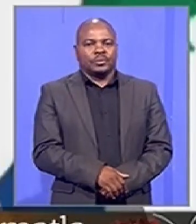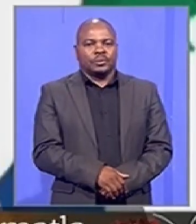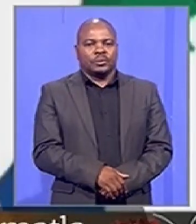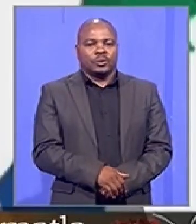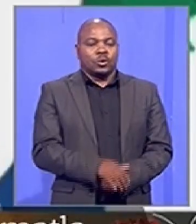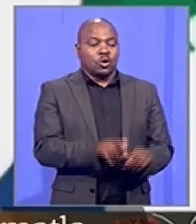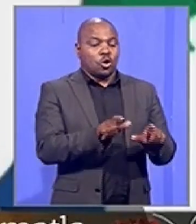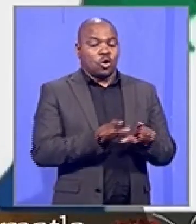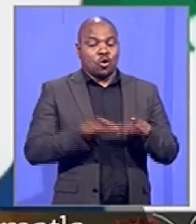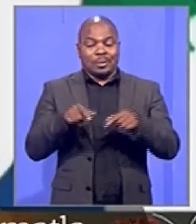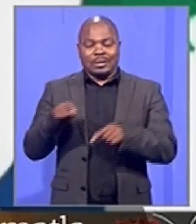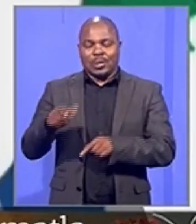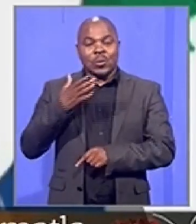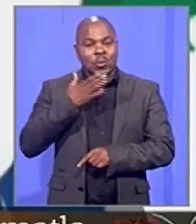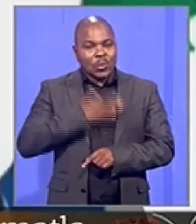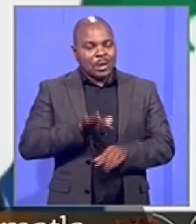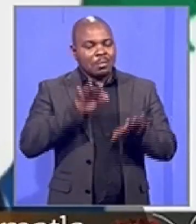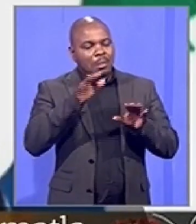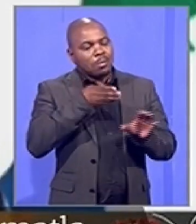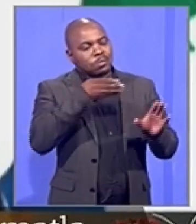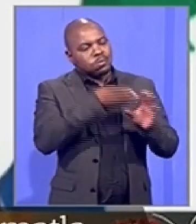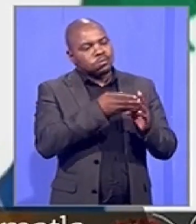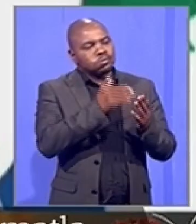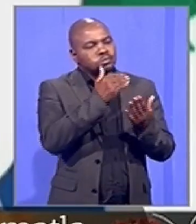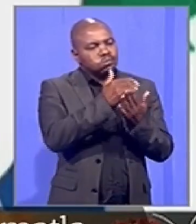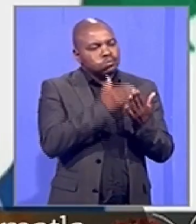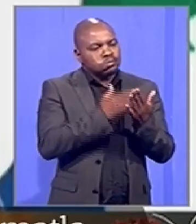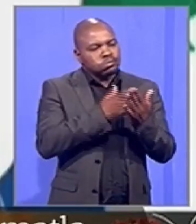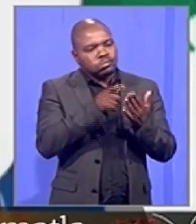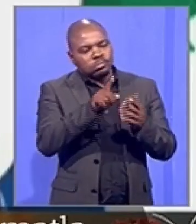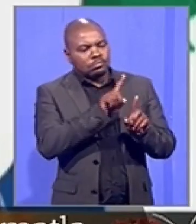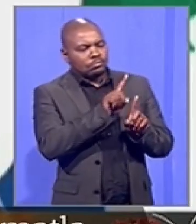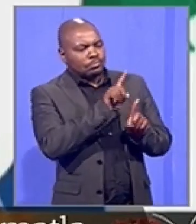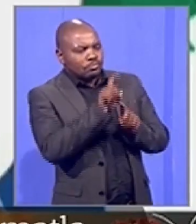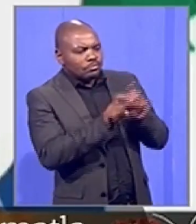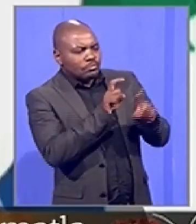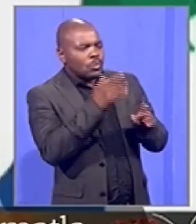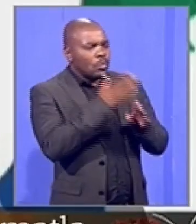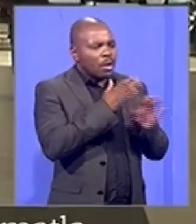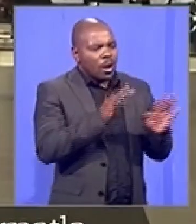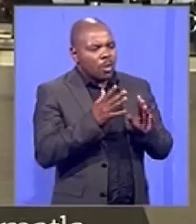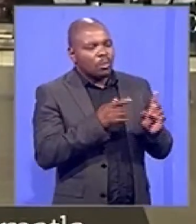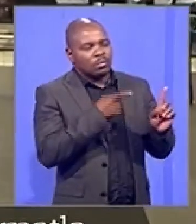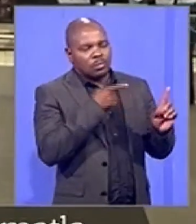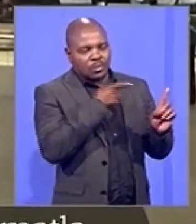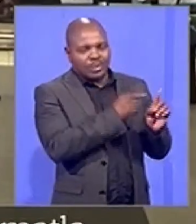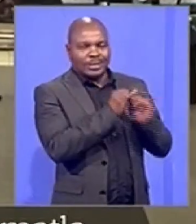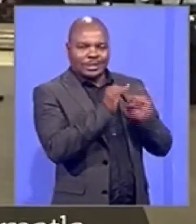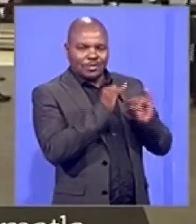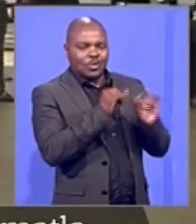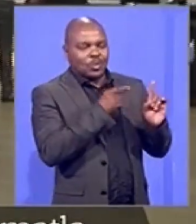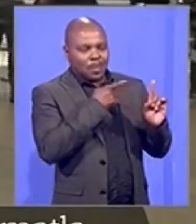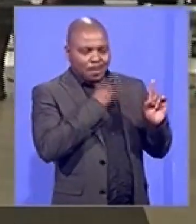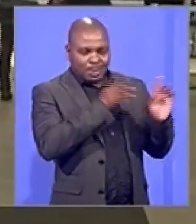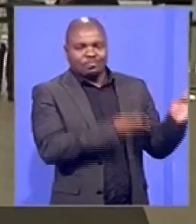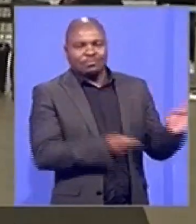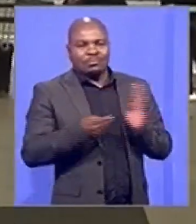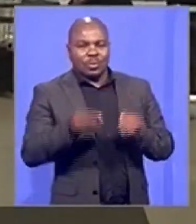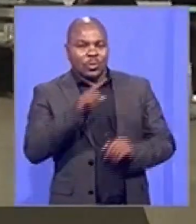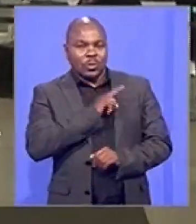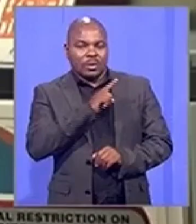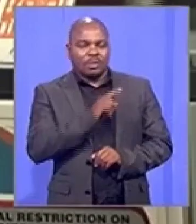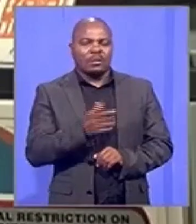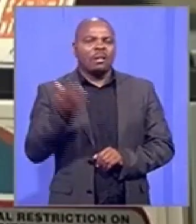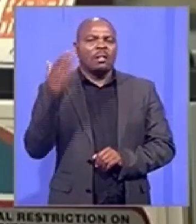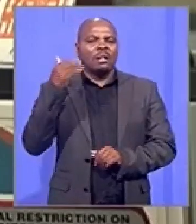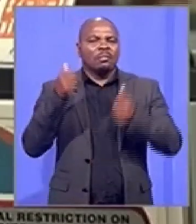Komiti ba tla ditokomane tsa ba neng ba le lenaneng la ba neng ba tla hlongwa dipotso bakeng sa mosebetsi. Sena ke ka morao re molaodi e moholo